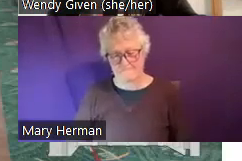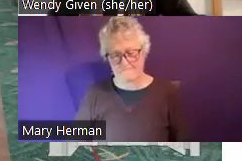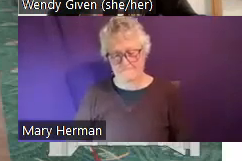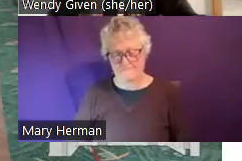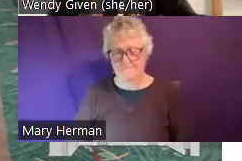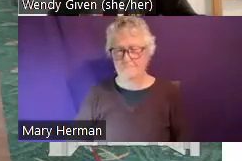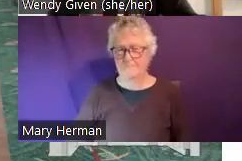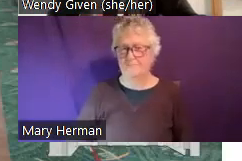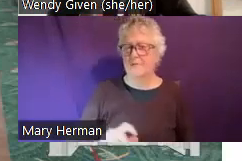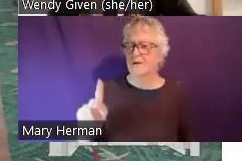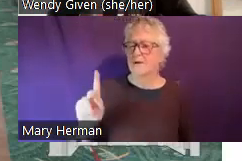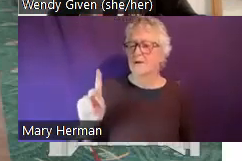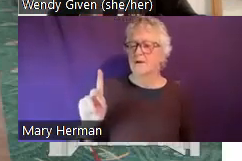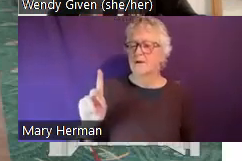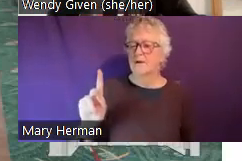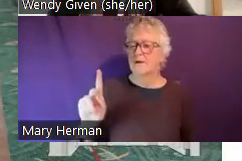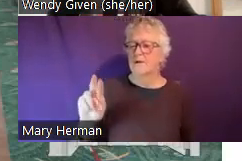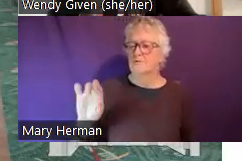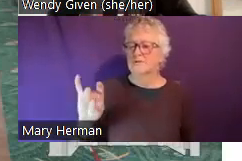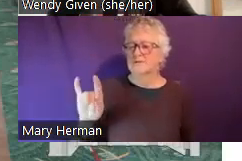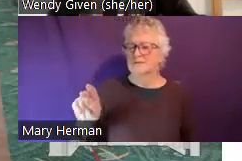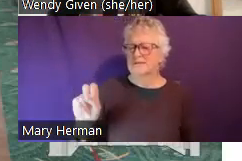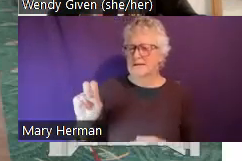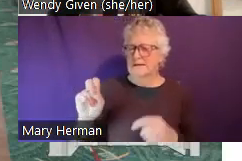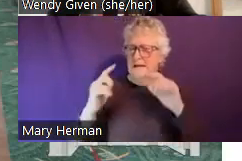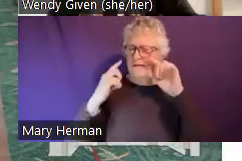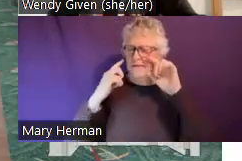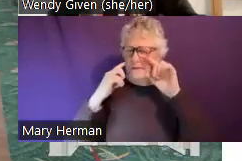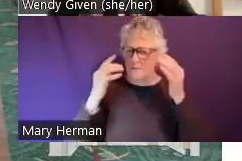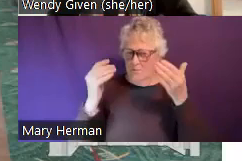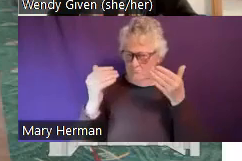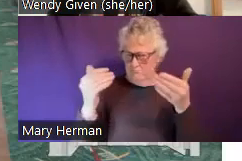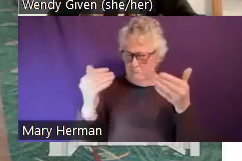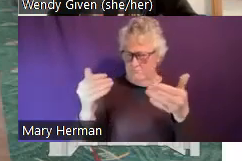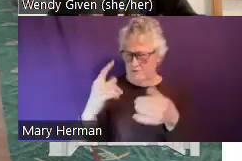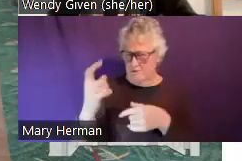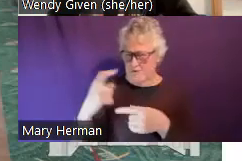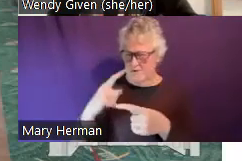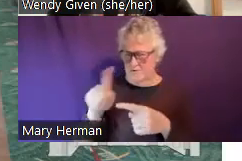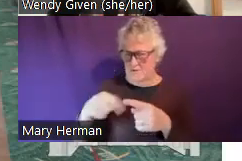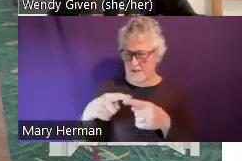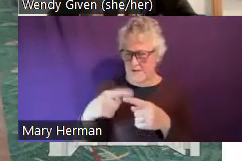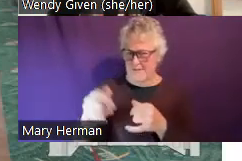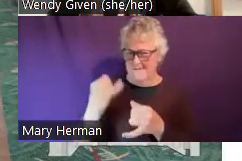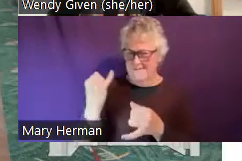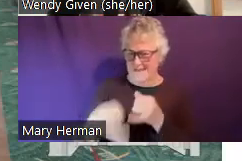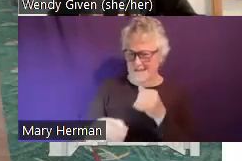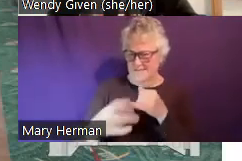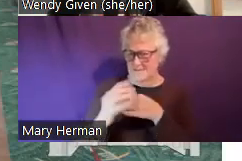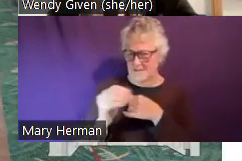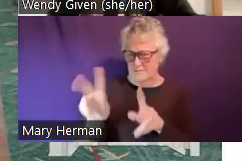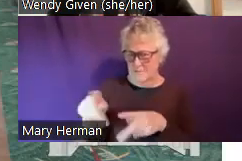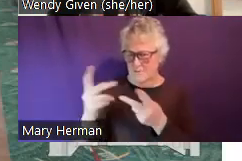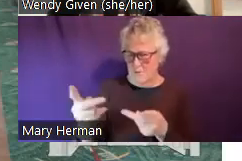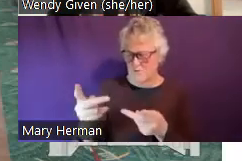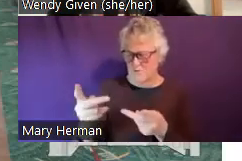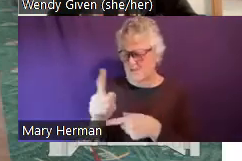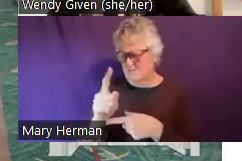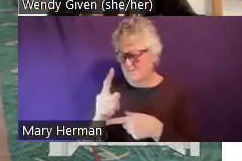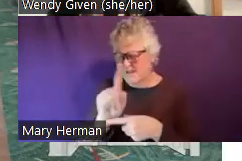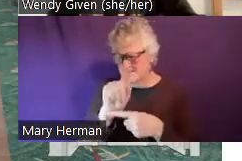Christine, I think we'll get to this question about the finalists in the proposal here in a minute.